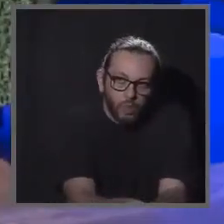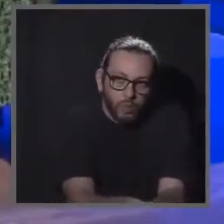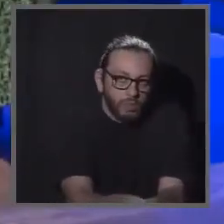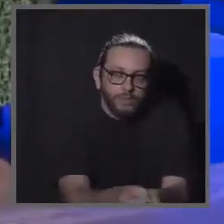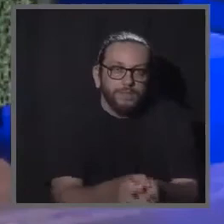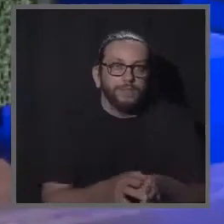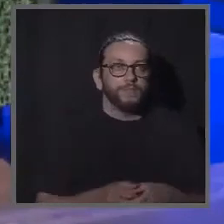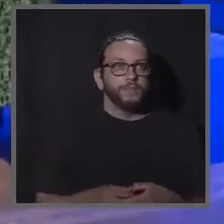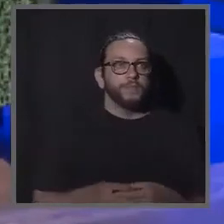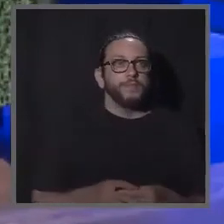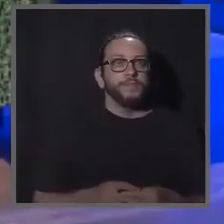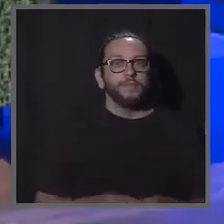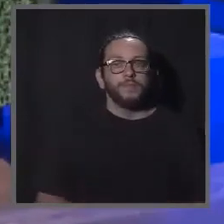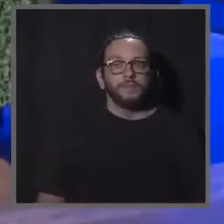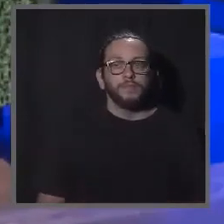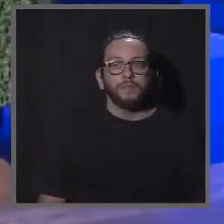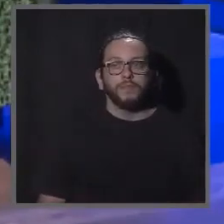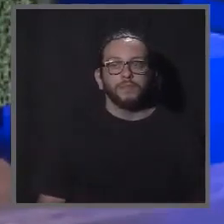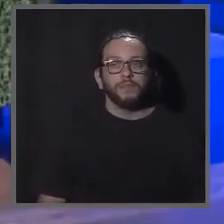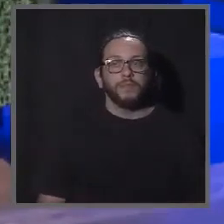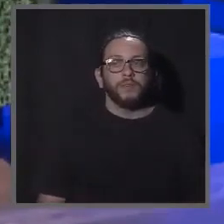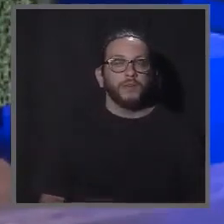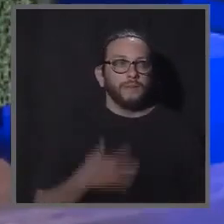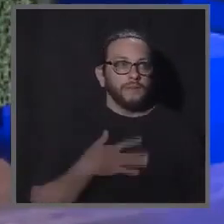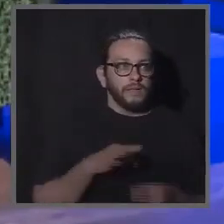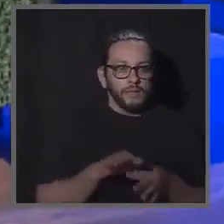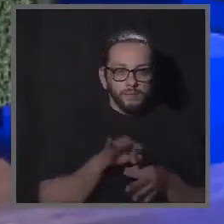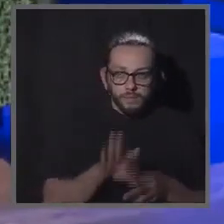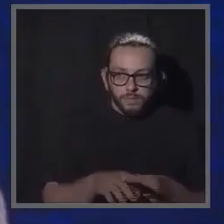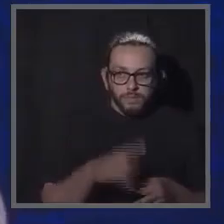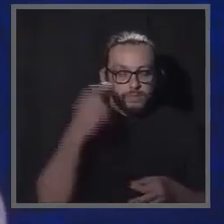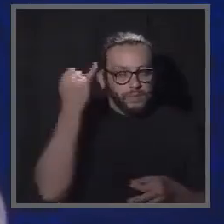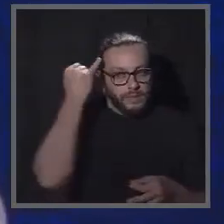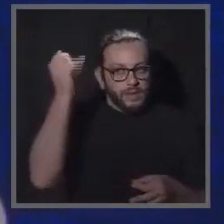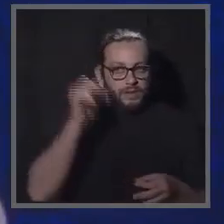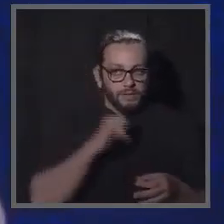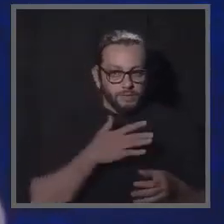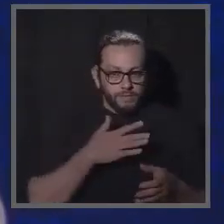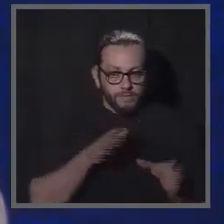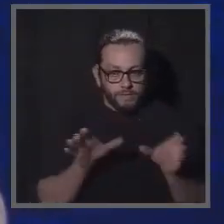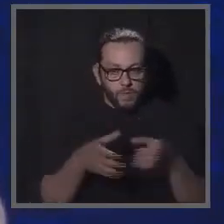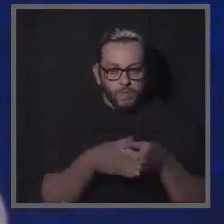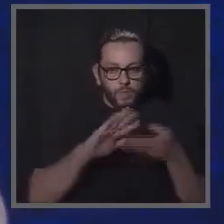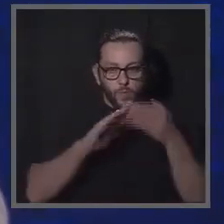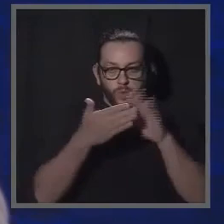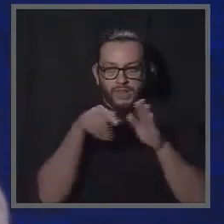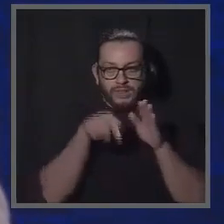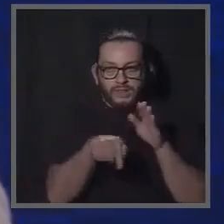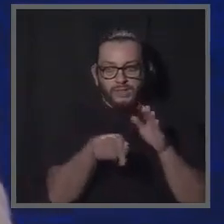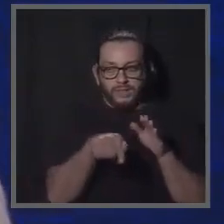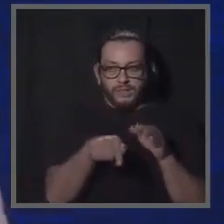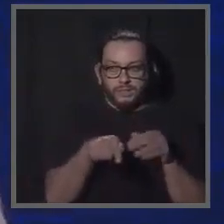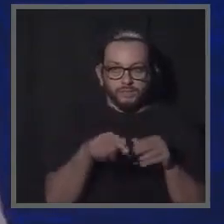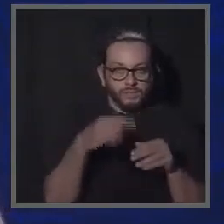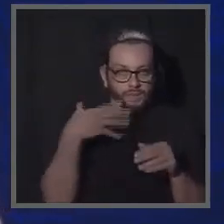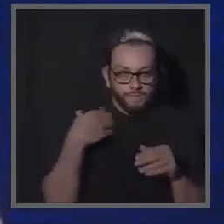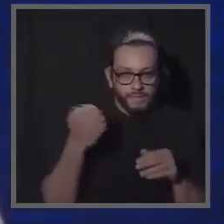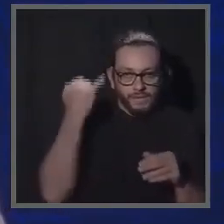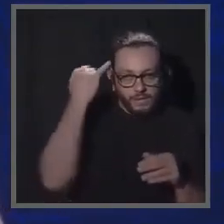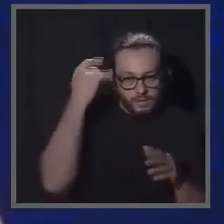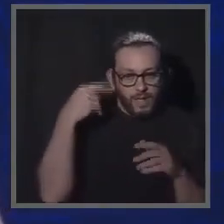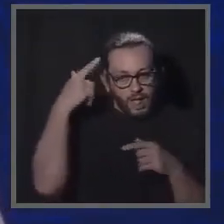micro vision. And obviously, and please allow me to add, because I also have a whole set of ideas that we can discuss at a later